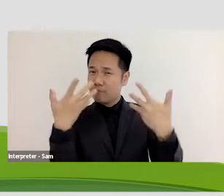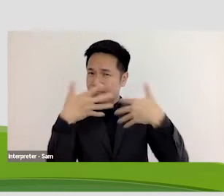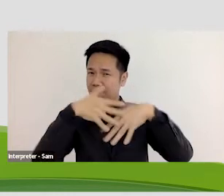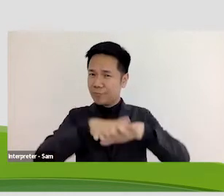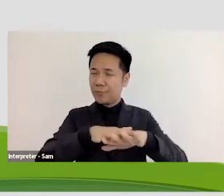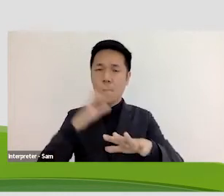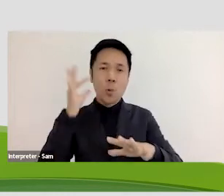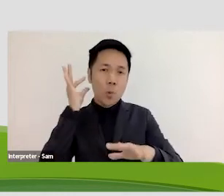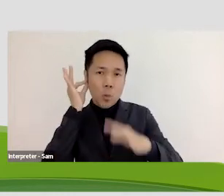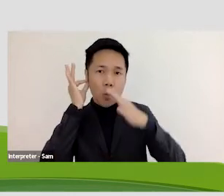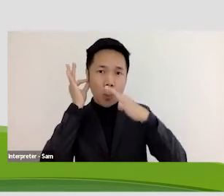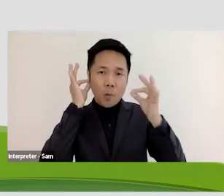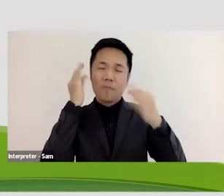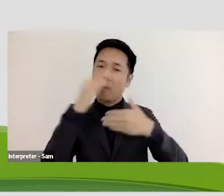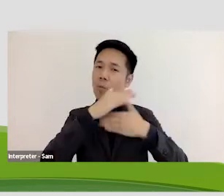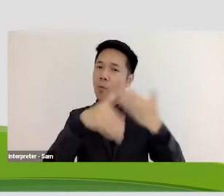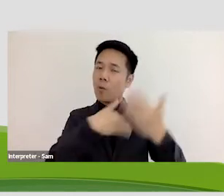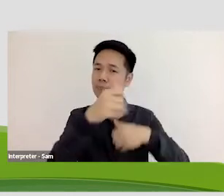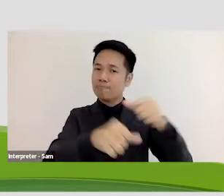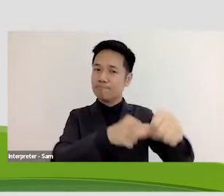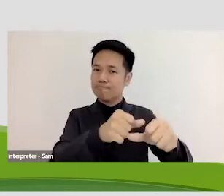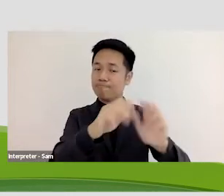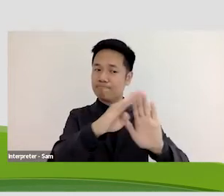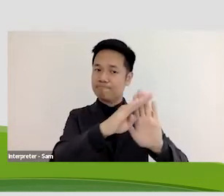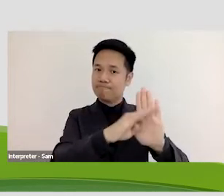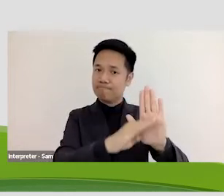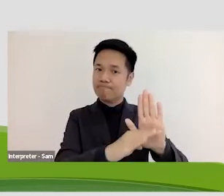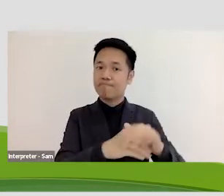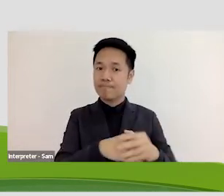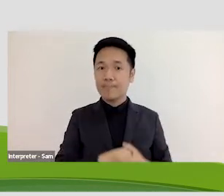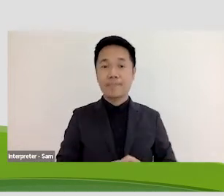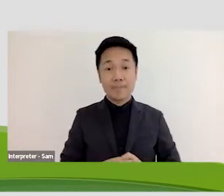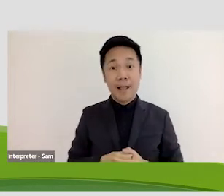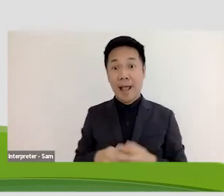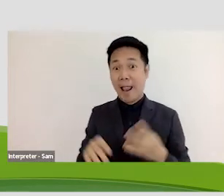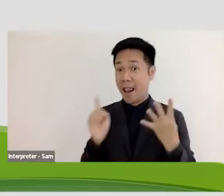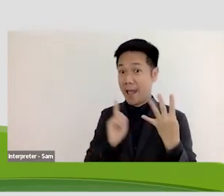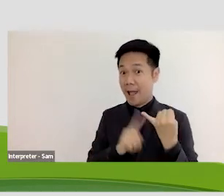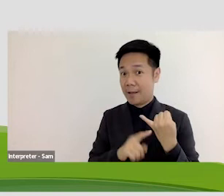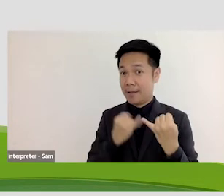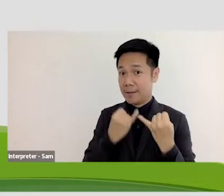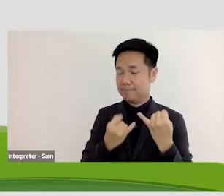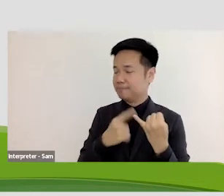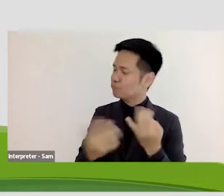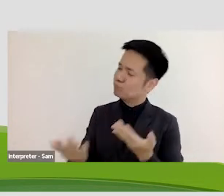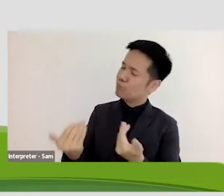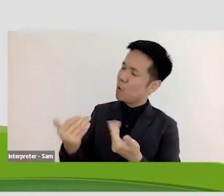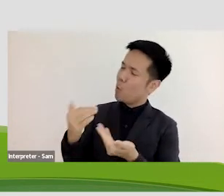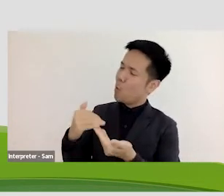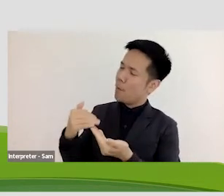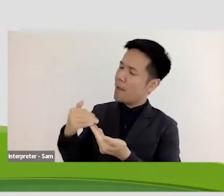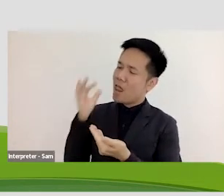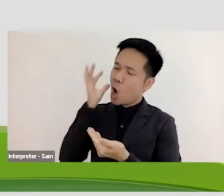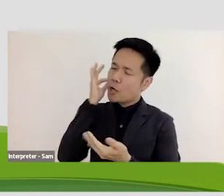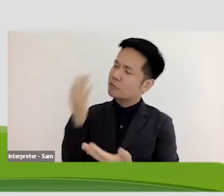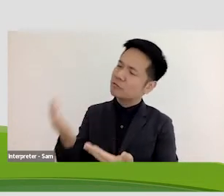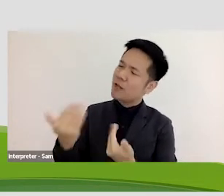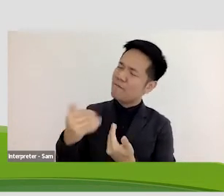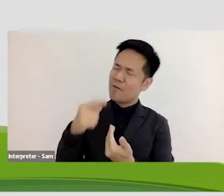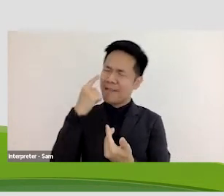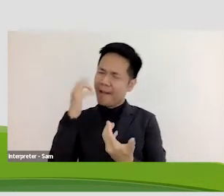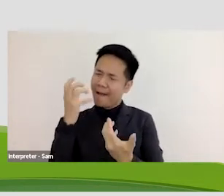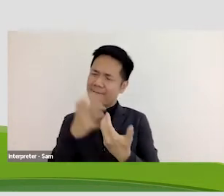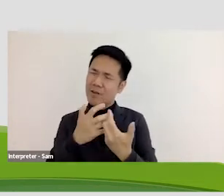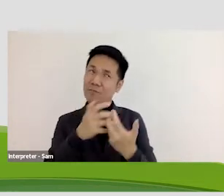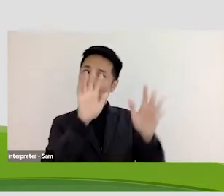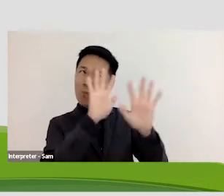processes. And finally, engage directly with women's organizations in climate change adaptation and